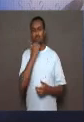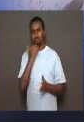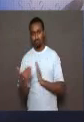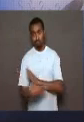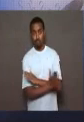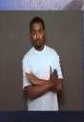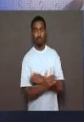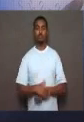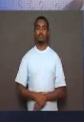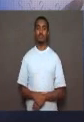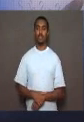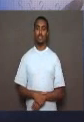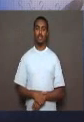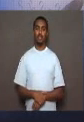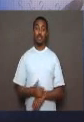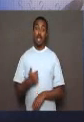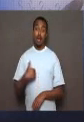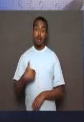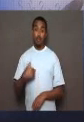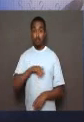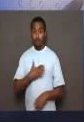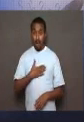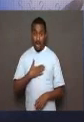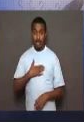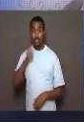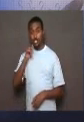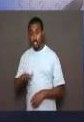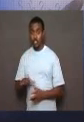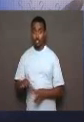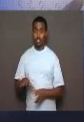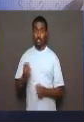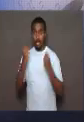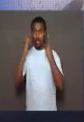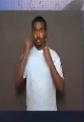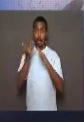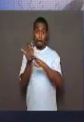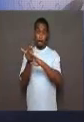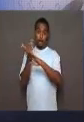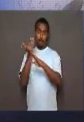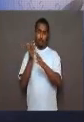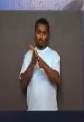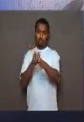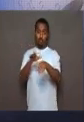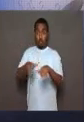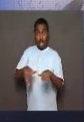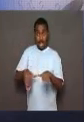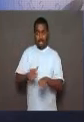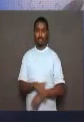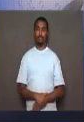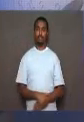take the wrong turn. Will my children understand before it's too late?